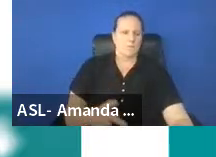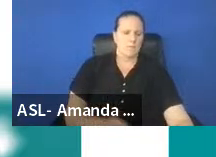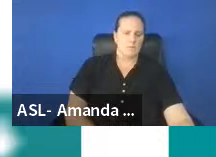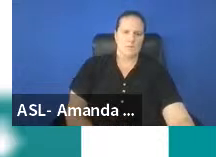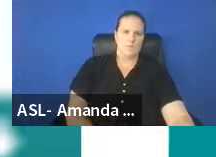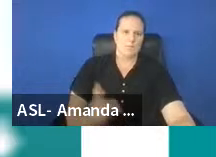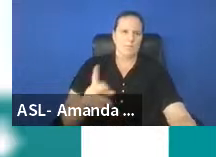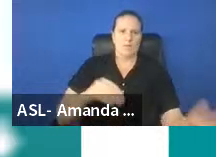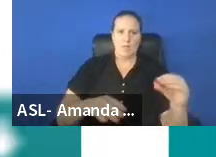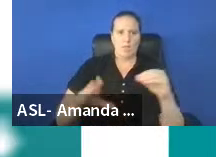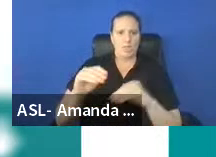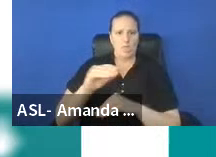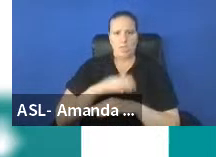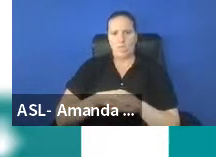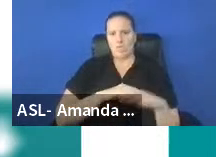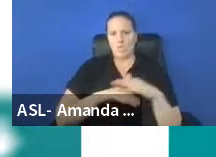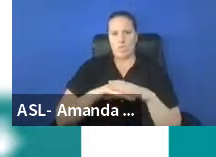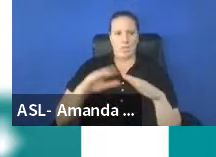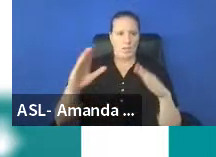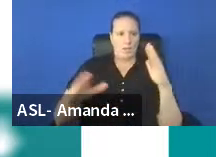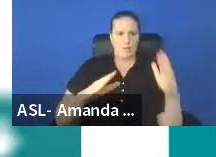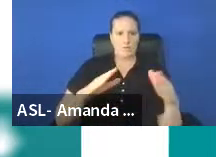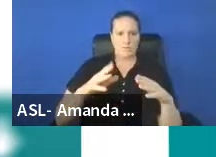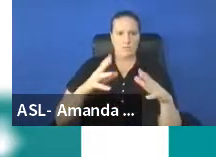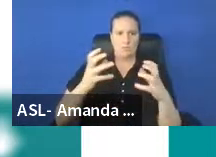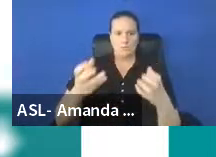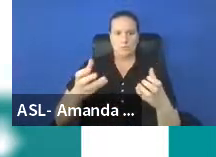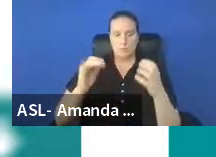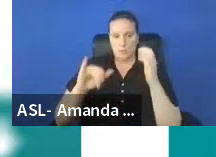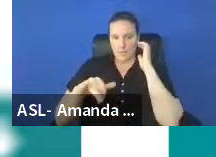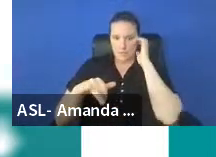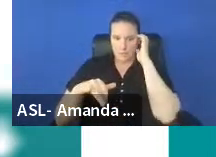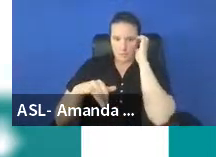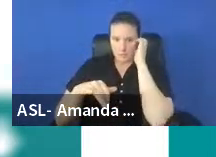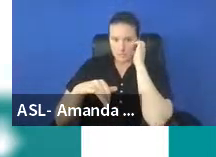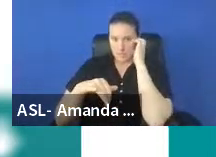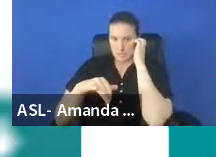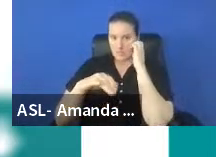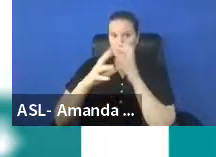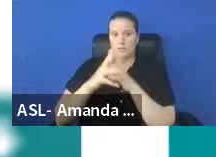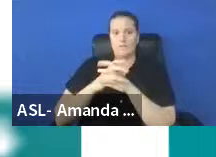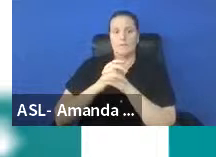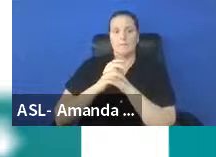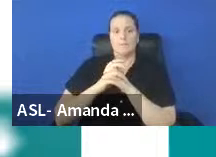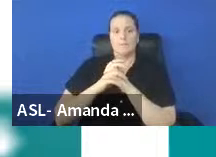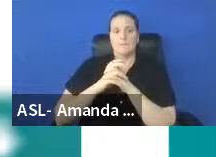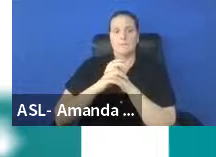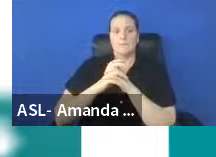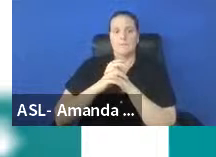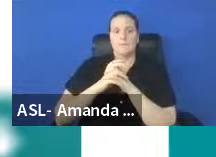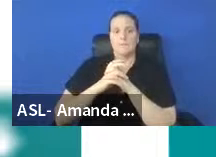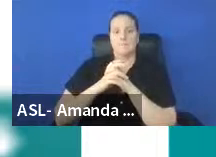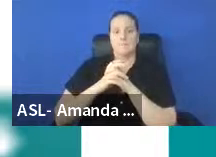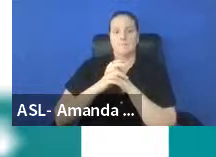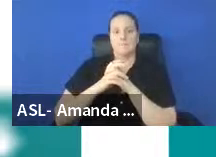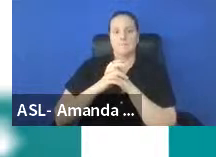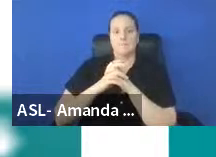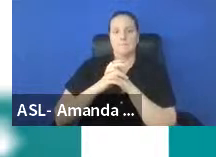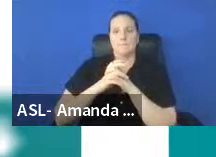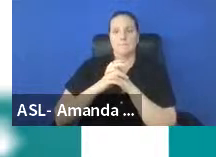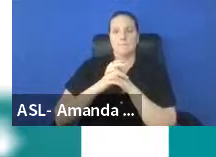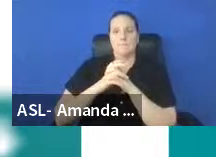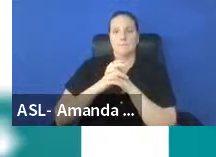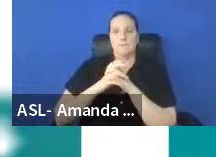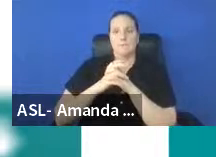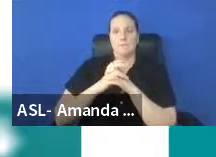a reminder about how to do that, that I go ahead and public comment. Okay. Welcome. Whoop.